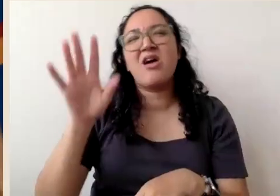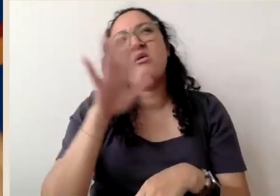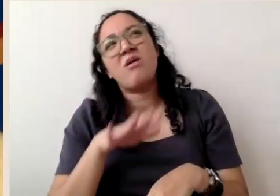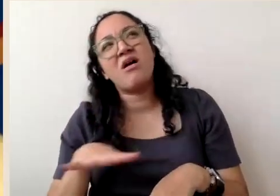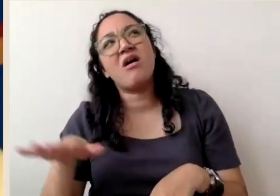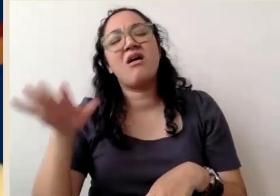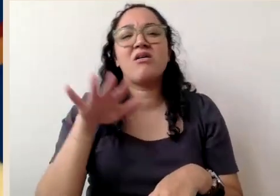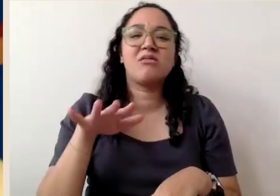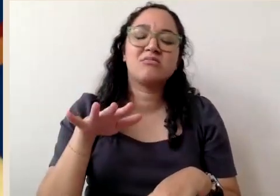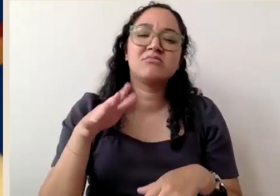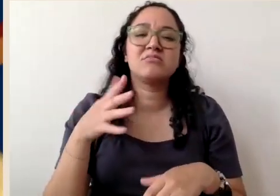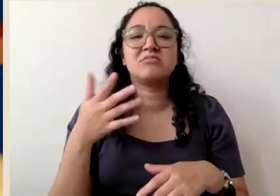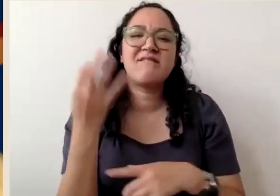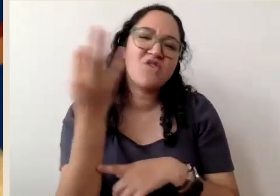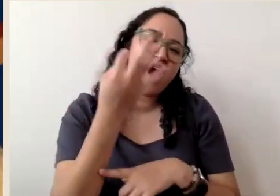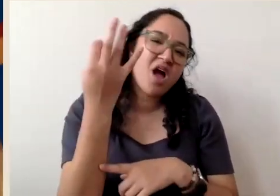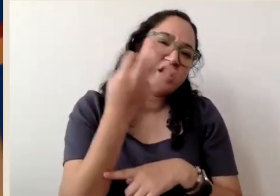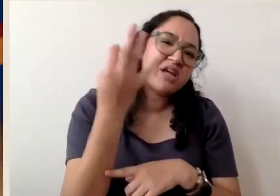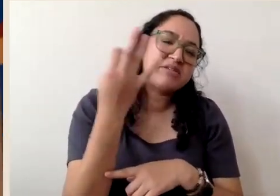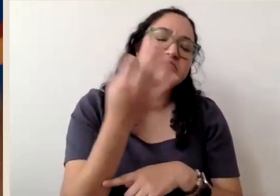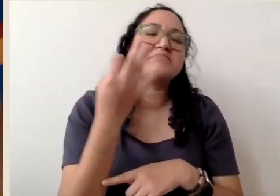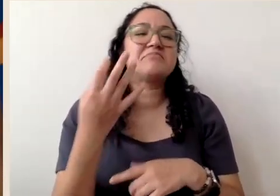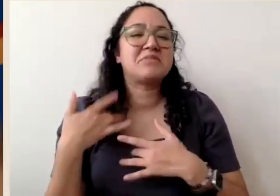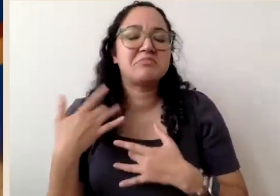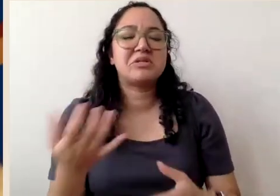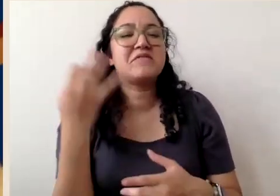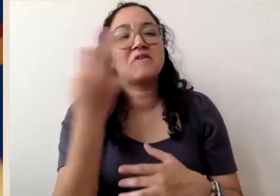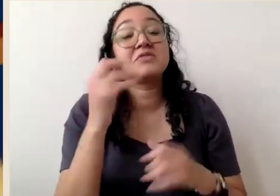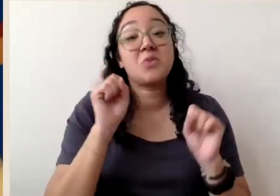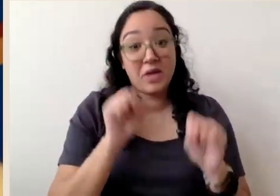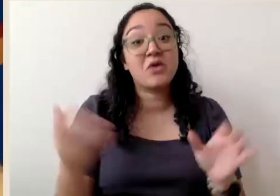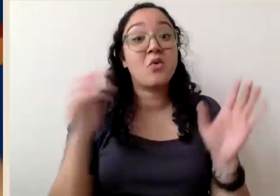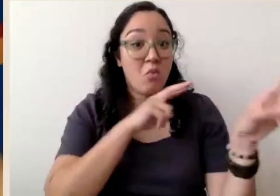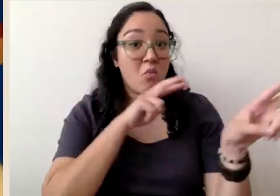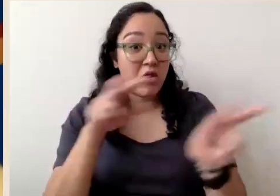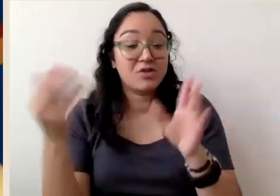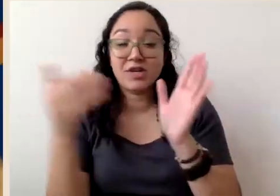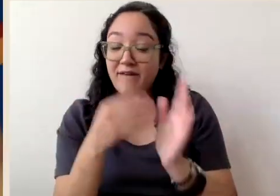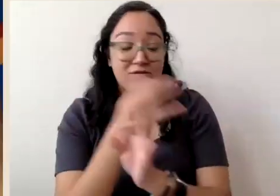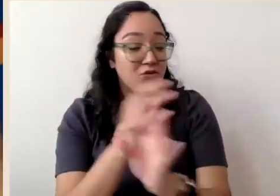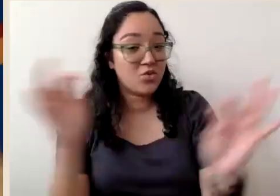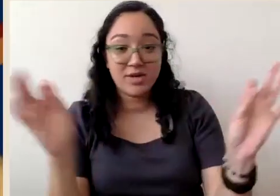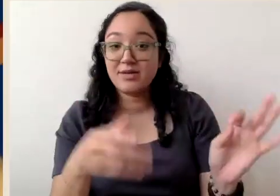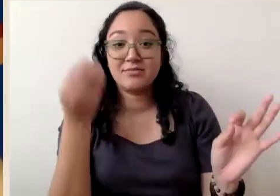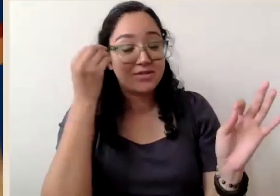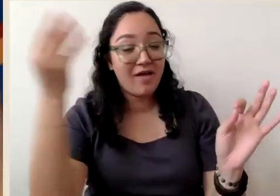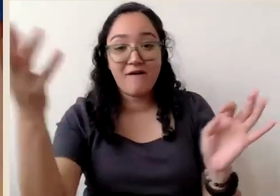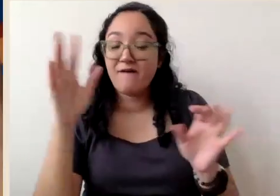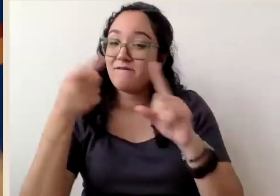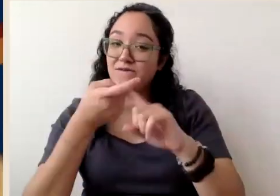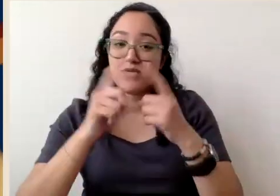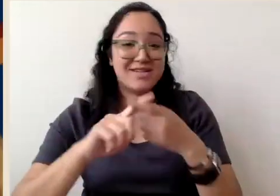Usually is no later than Friday. So you can rewatch the webinar for free. Let your friends know that